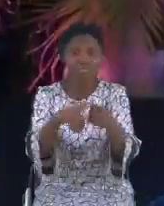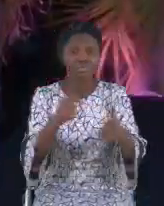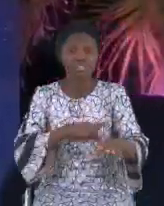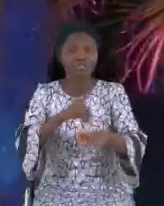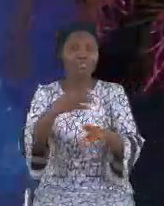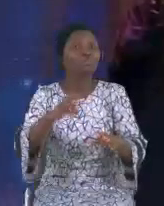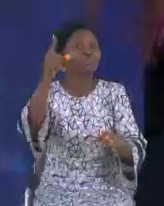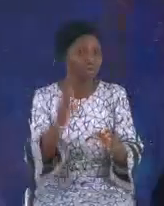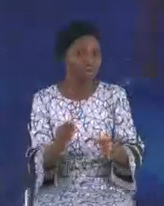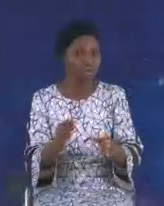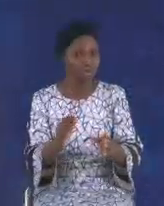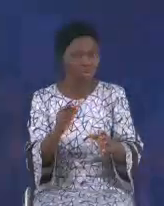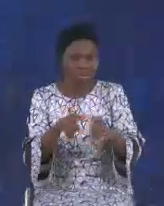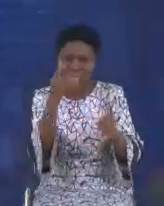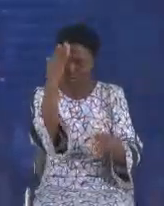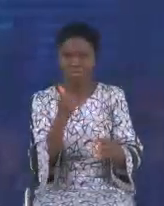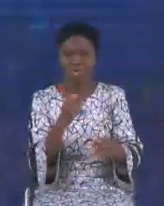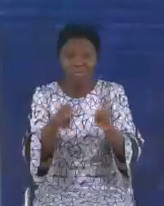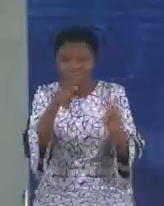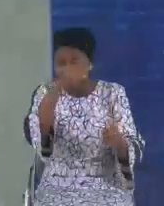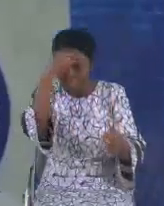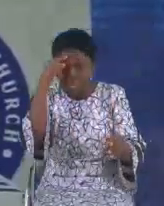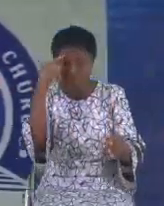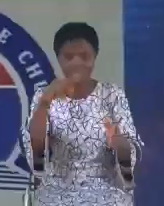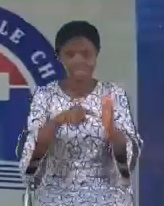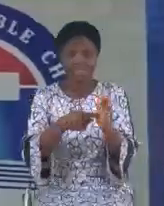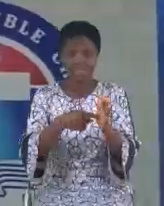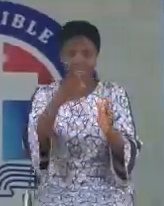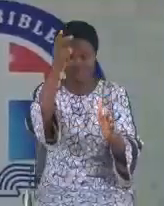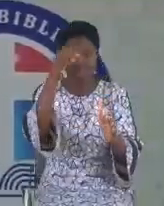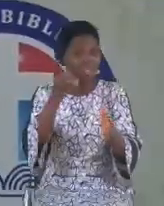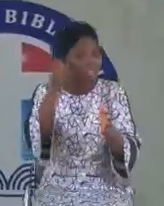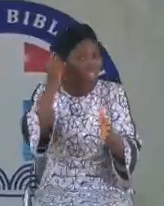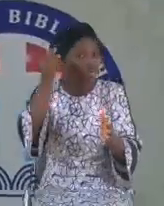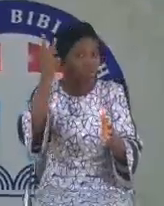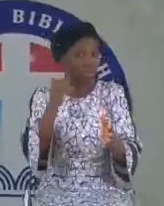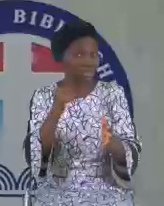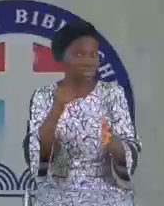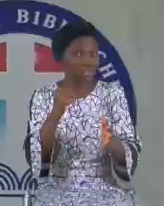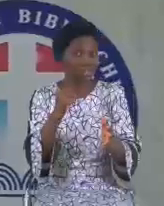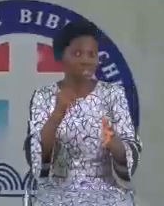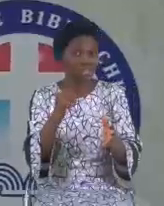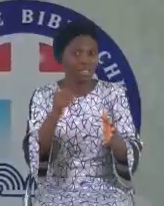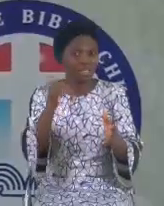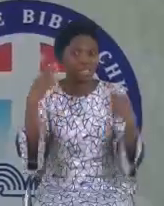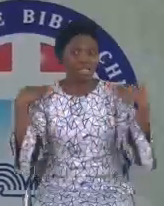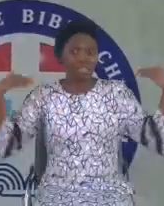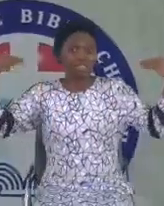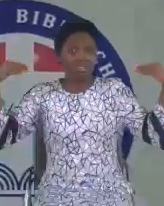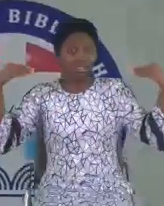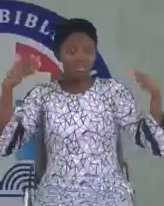Satan, he was actually a created angel. And it was an archangel. He was